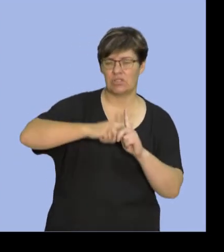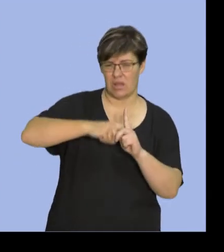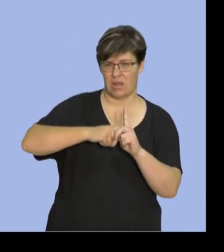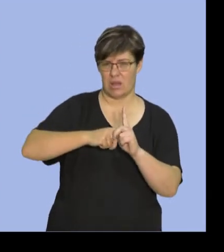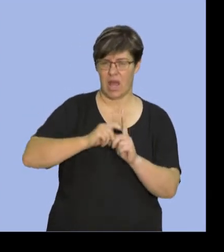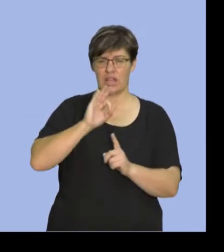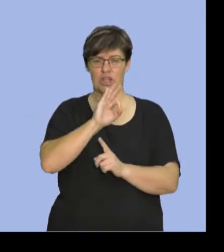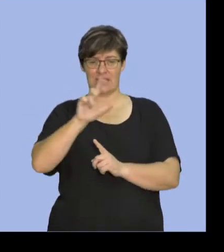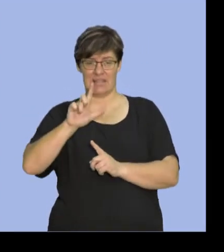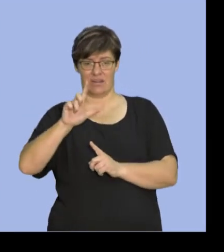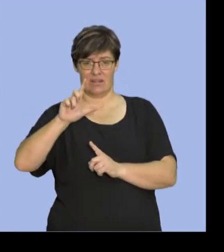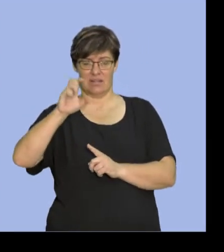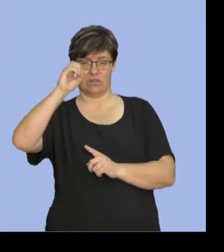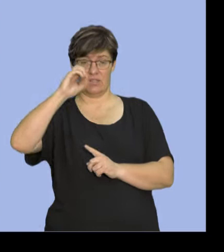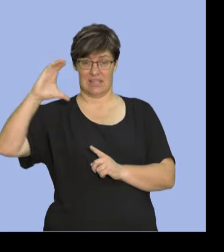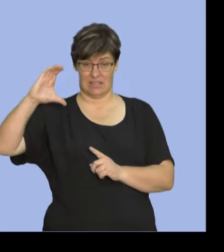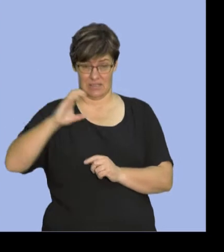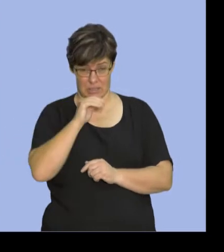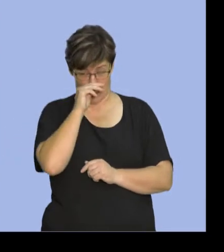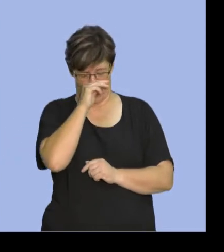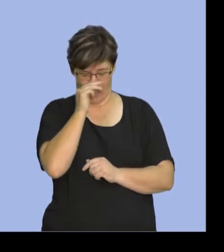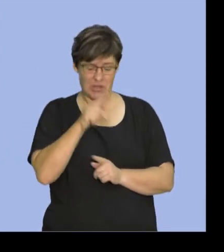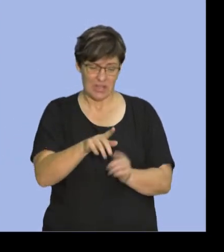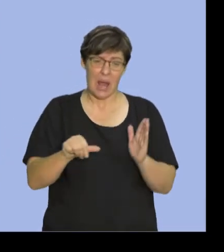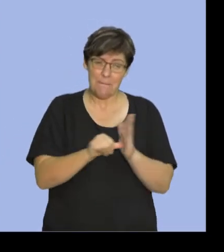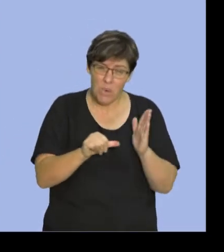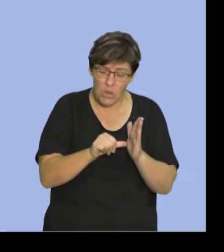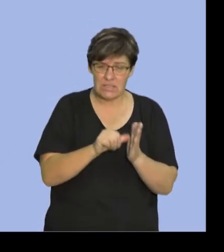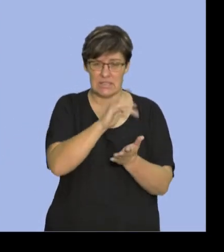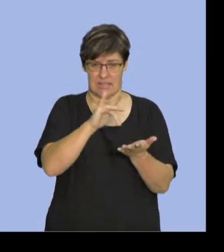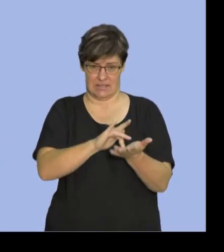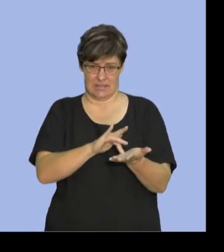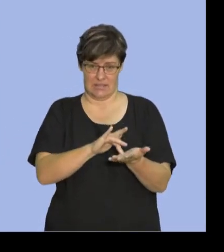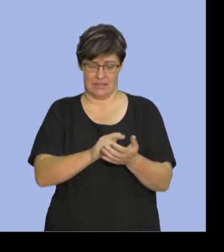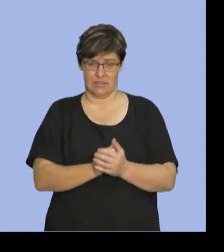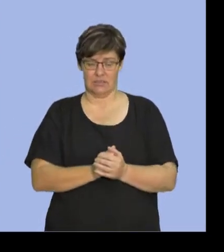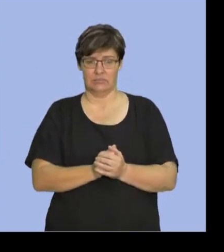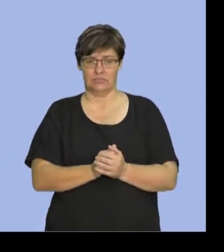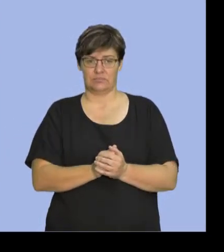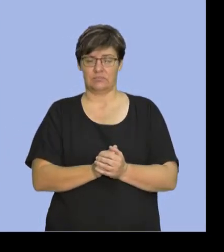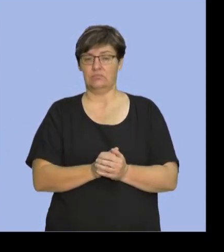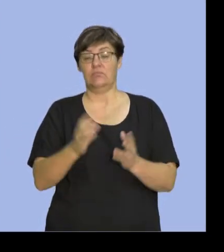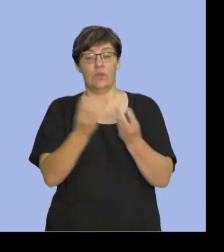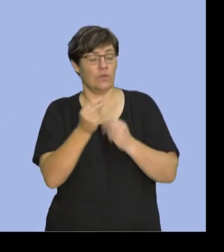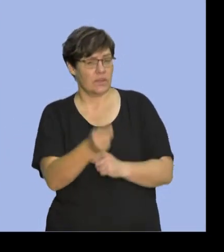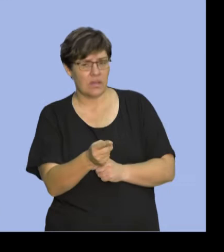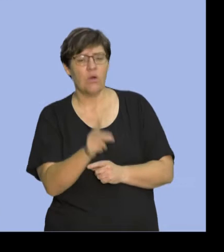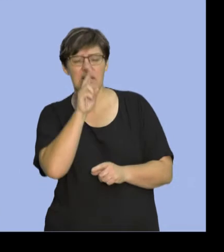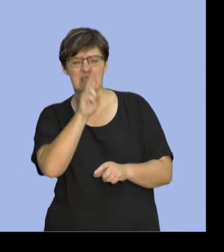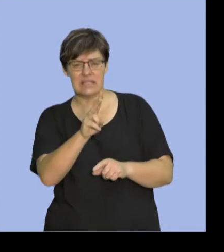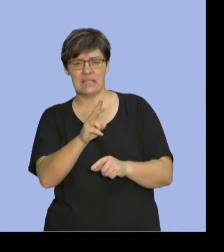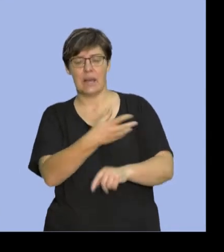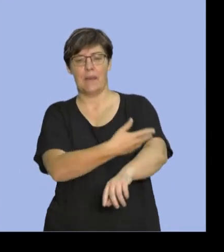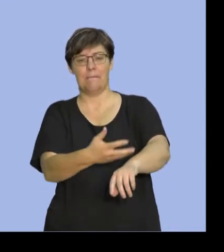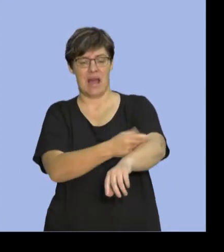degrees Celsius. And so this is an important control center in the body. Along with that, we will look at the blood vessels as